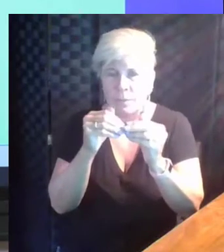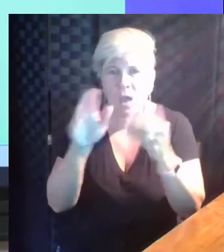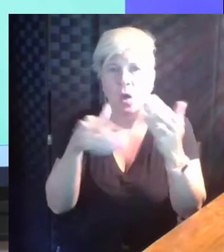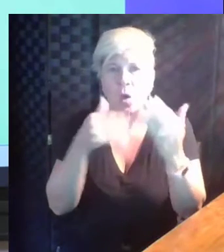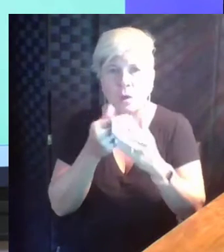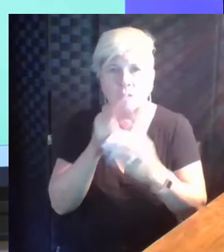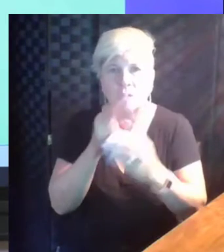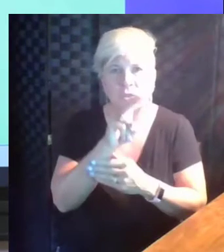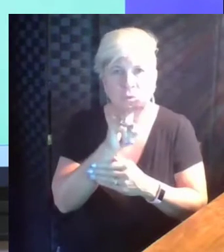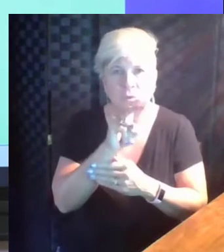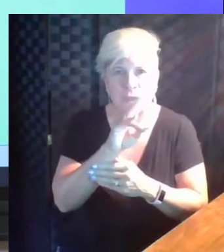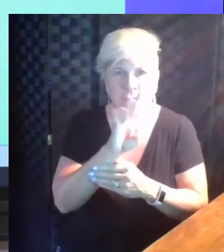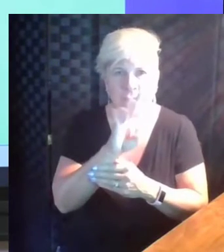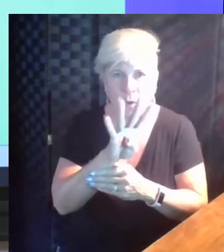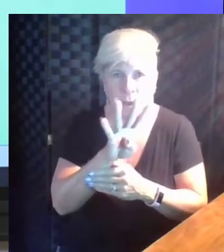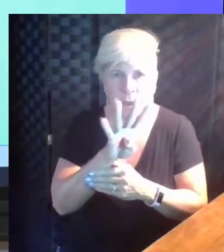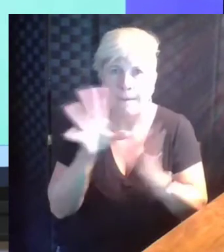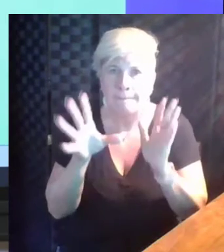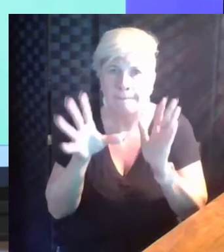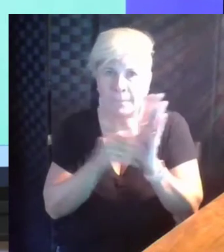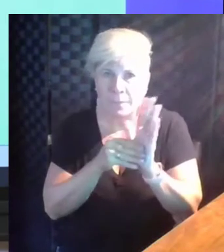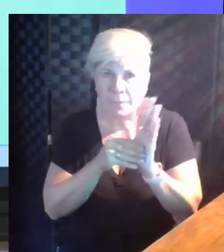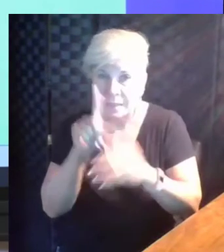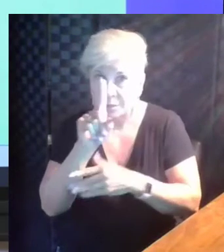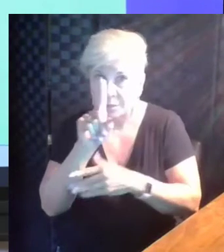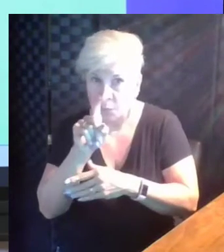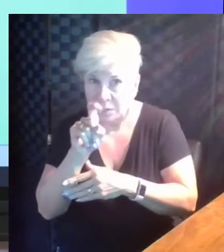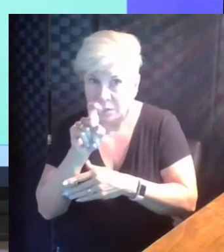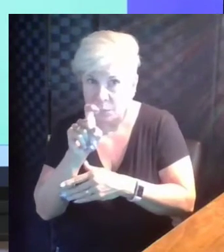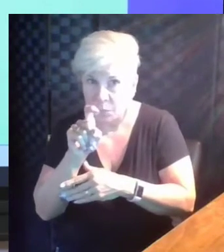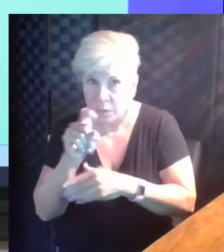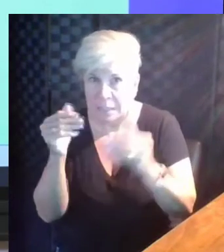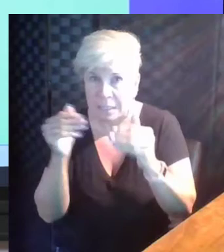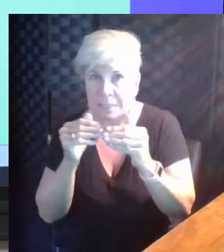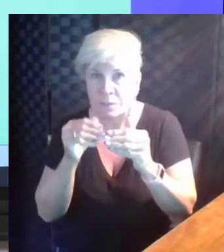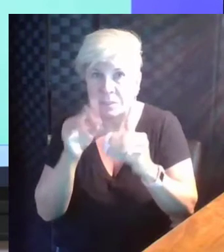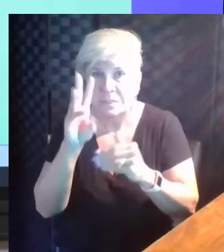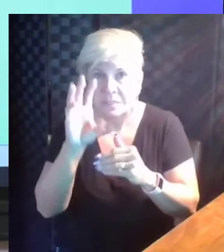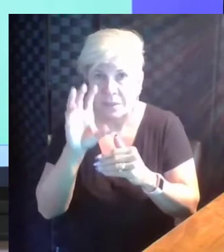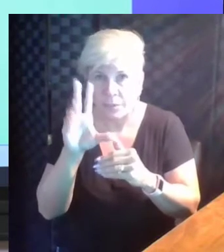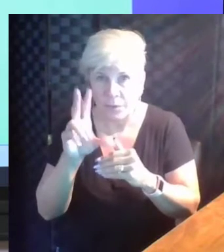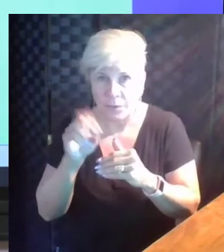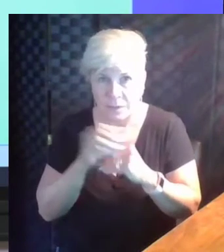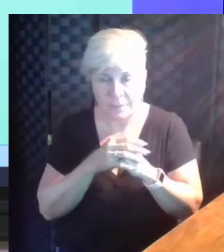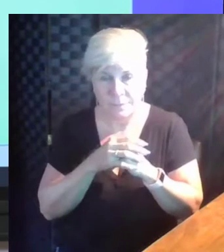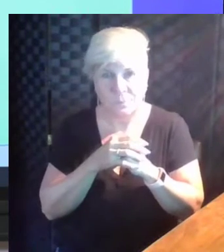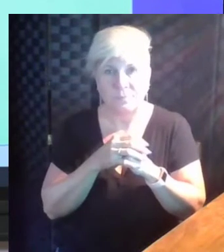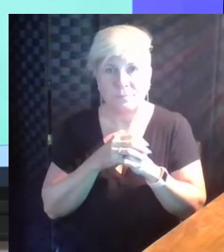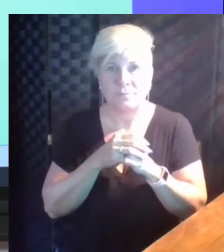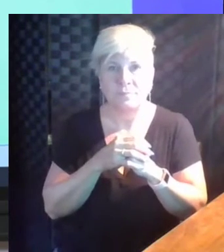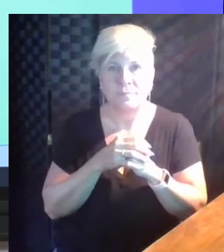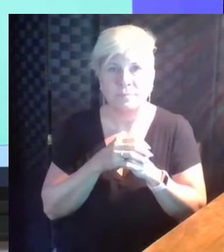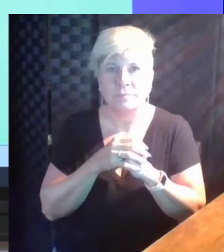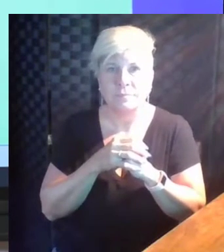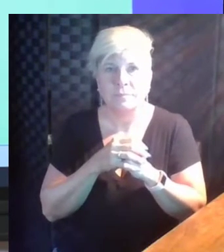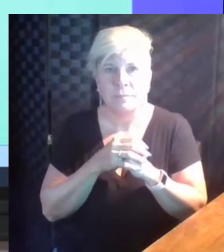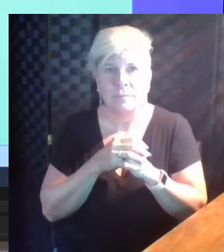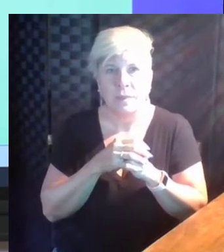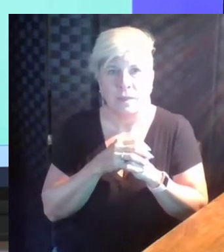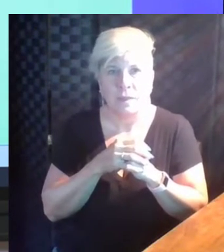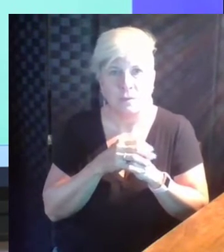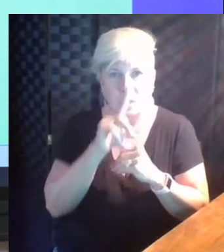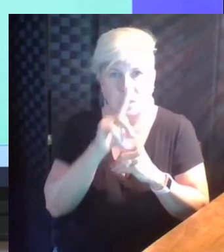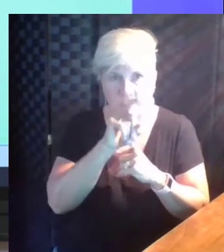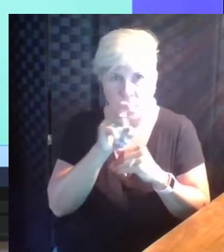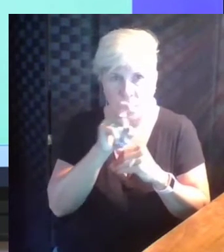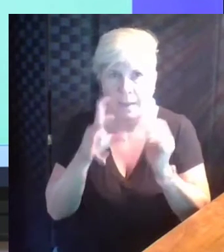So I know that 274 plus my question mark equals 630. And then I know